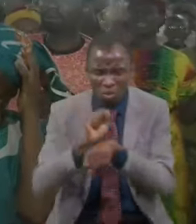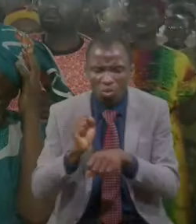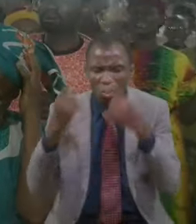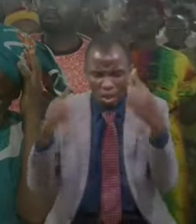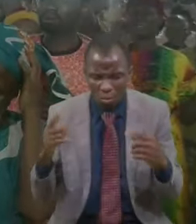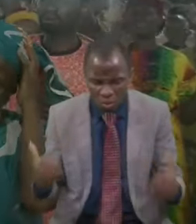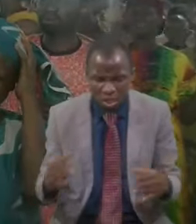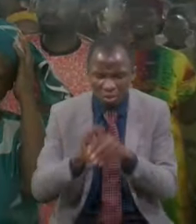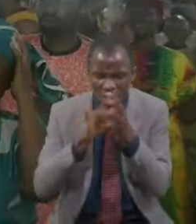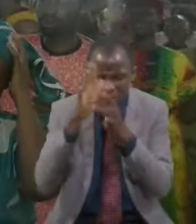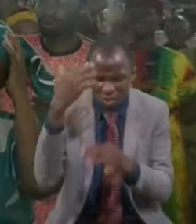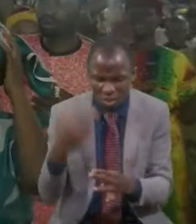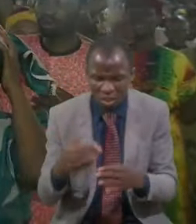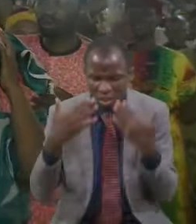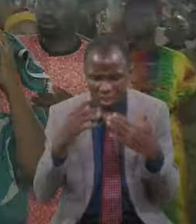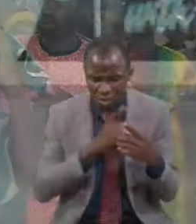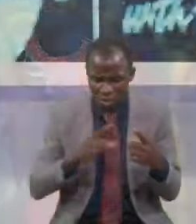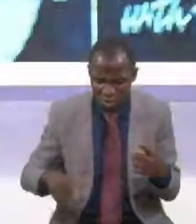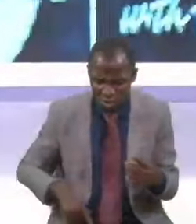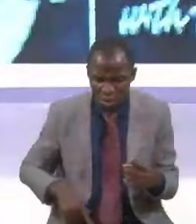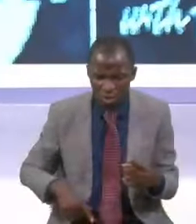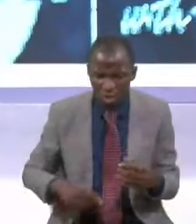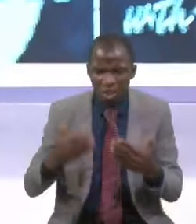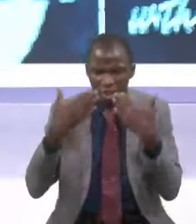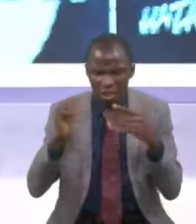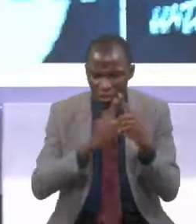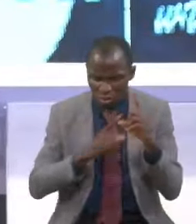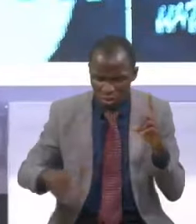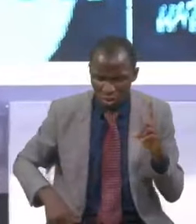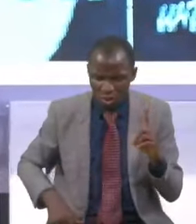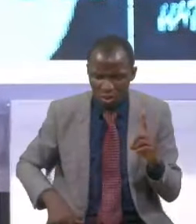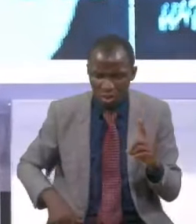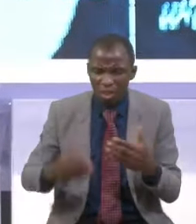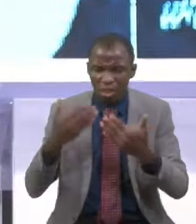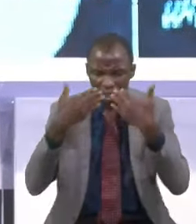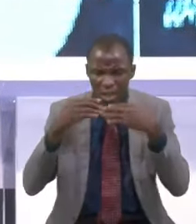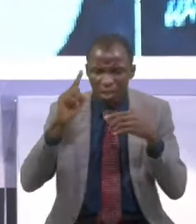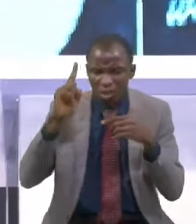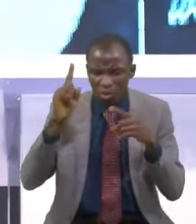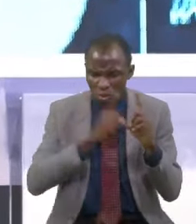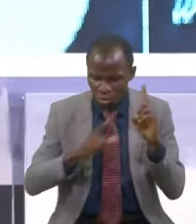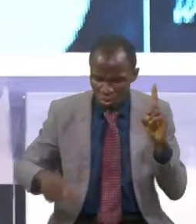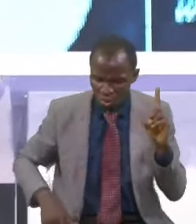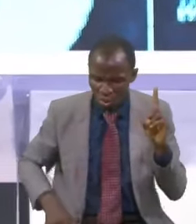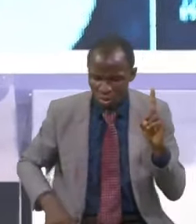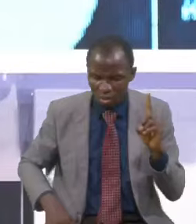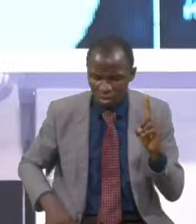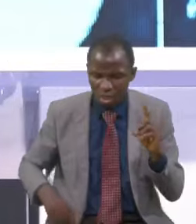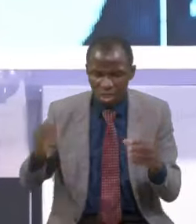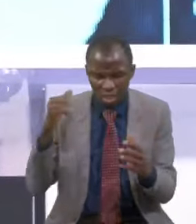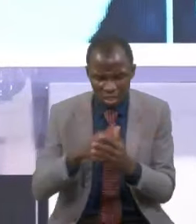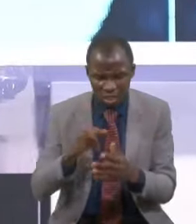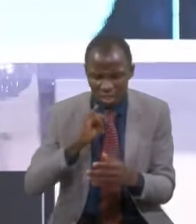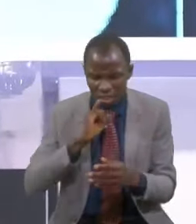Thank you, Lord. Thank you, Lord. Thank you, Lord. It